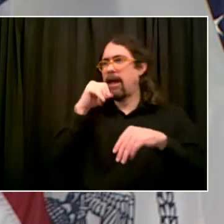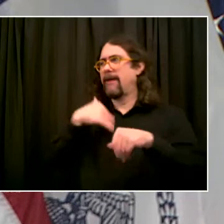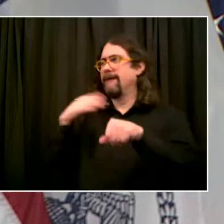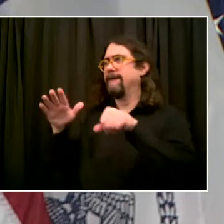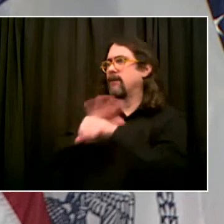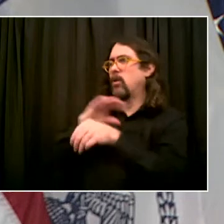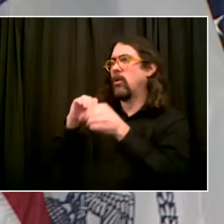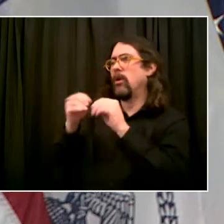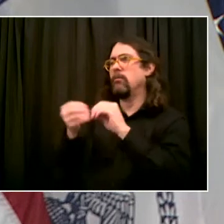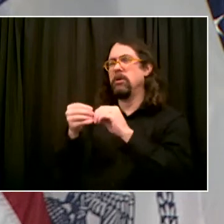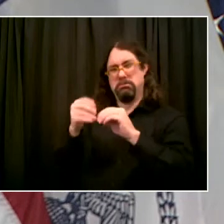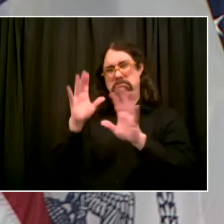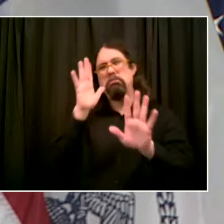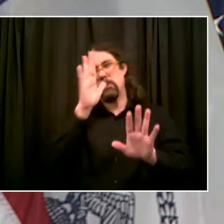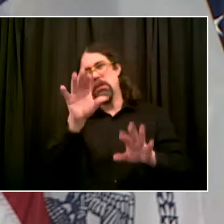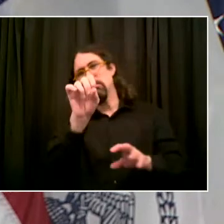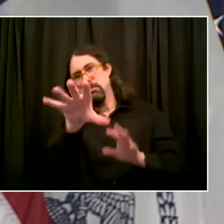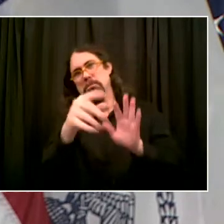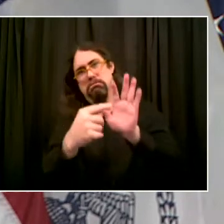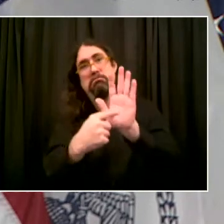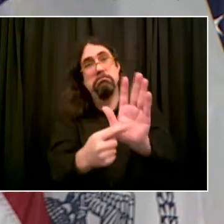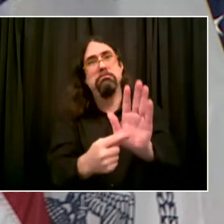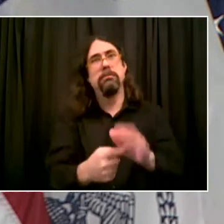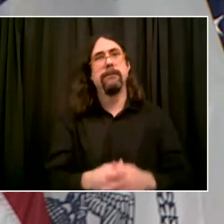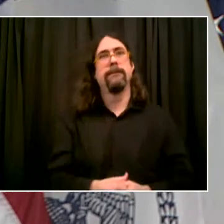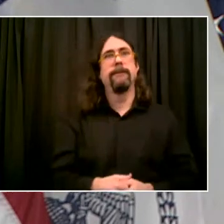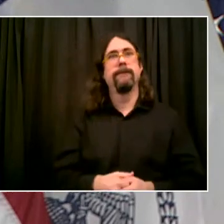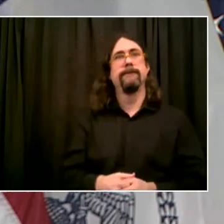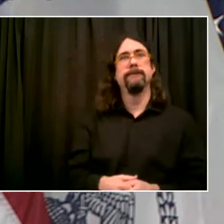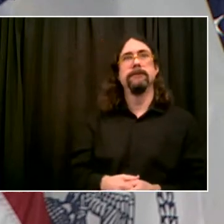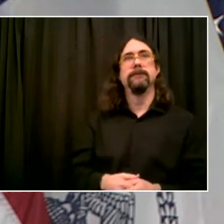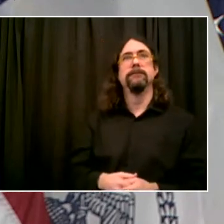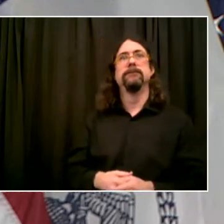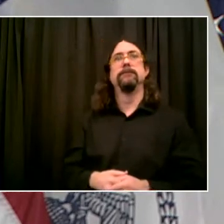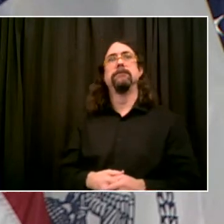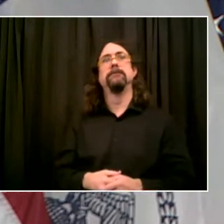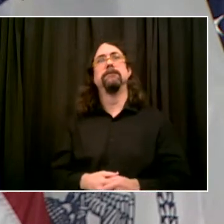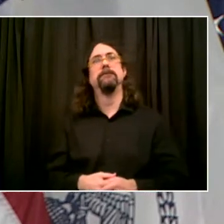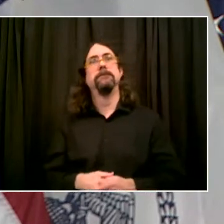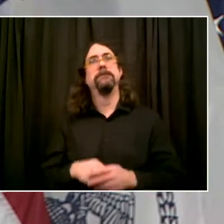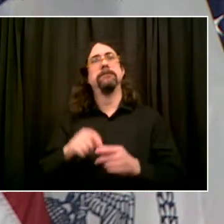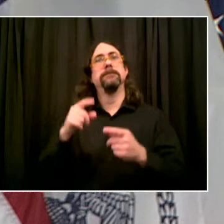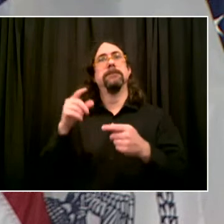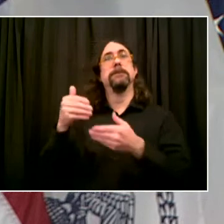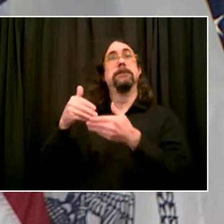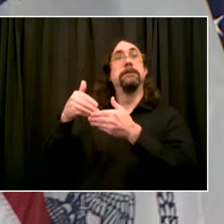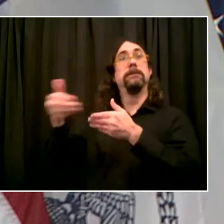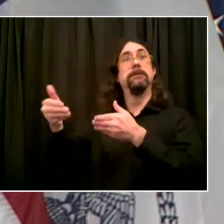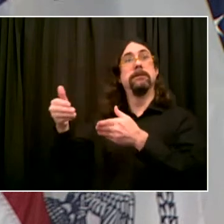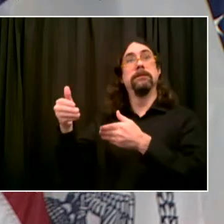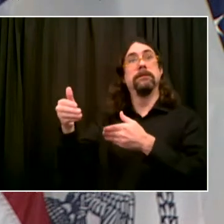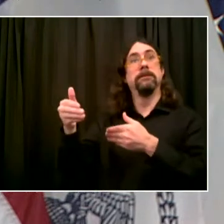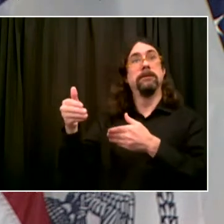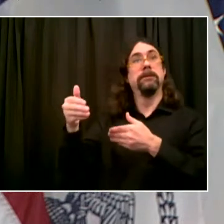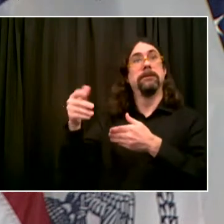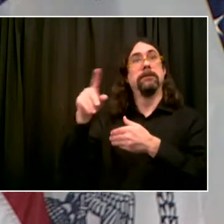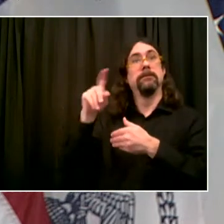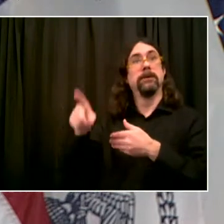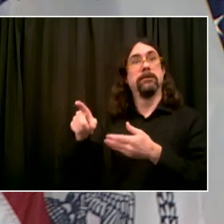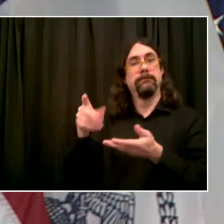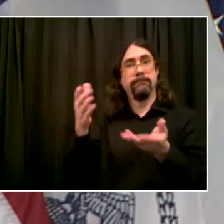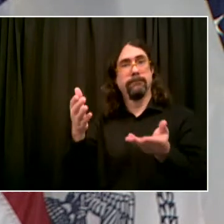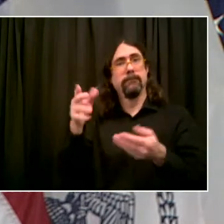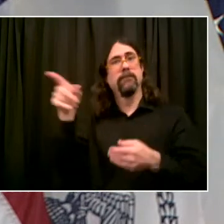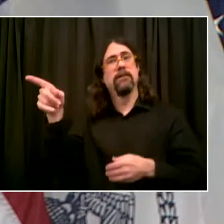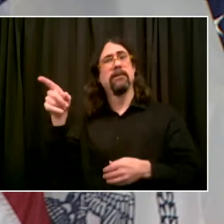Okay, well, let me ask. So Mark Levine on the City Council has recommended giving residents of local zip codes scheduling priority in communities of color.